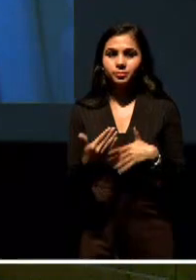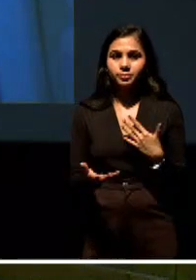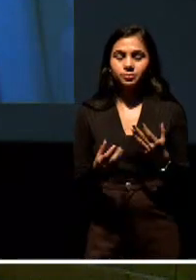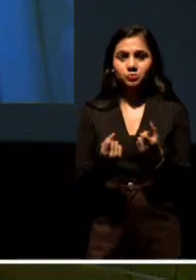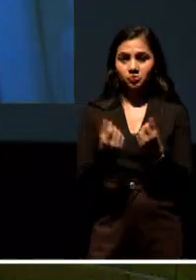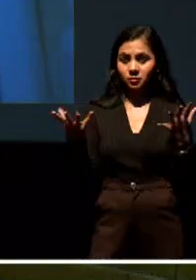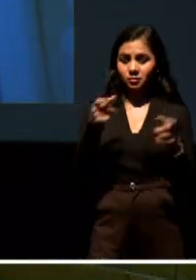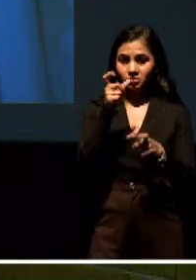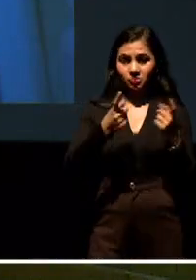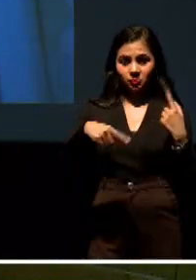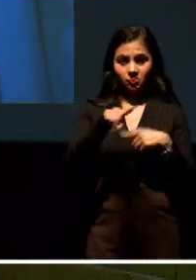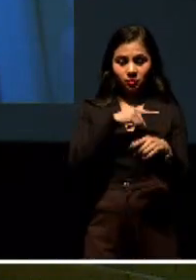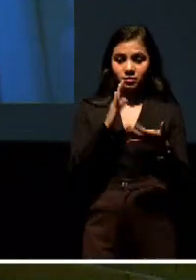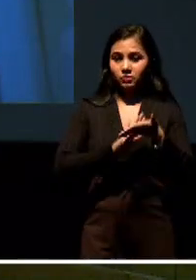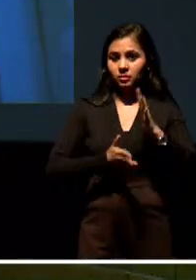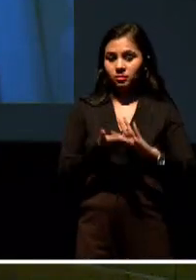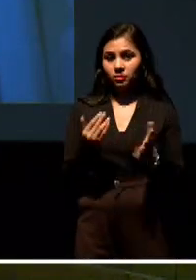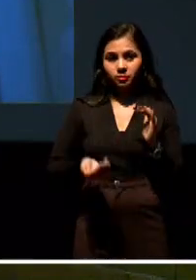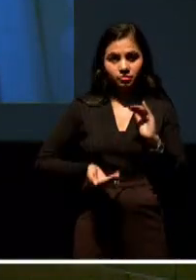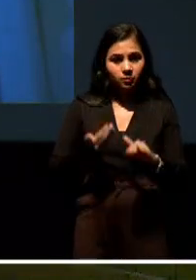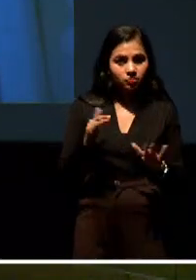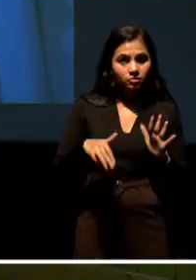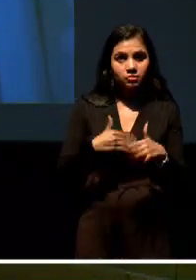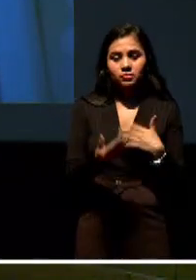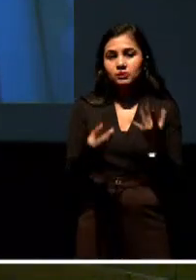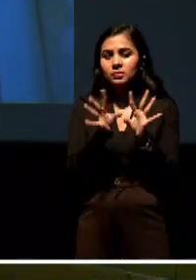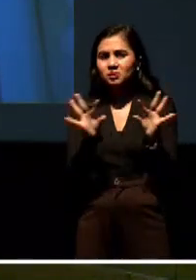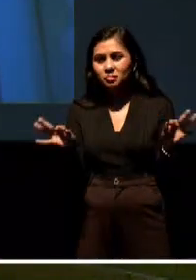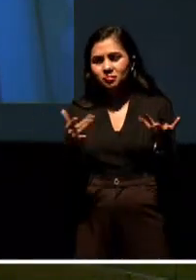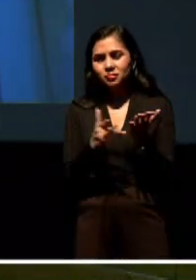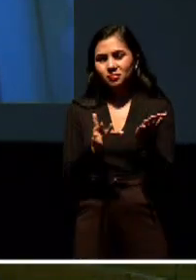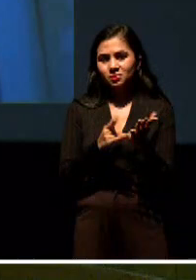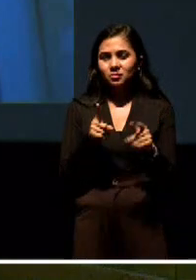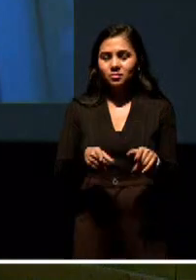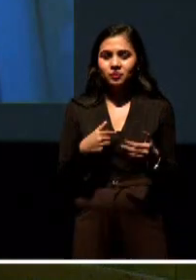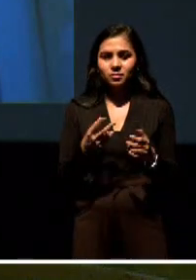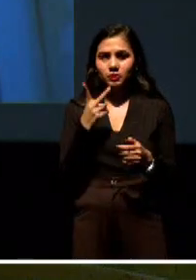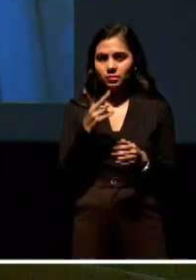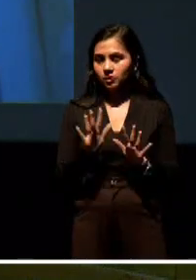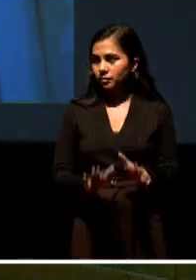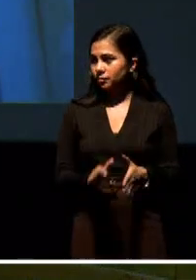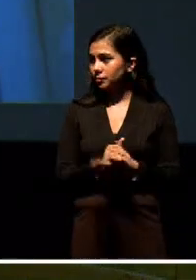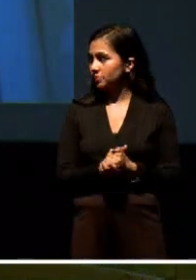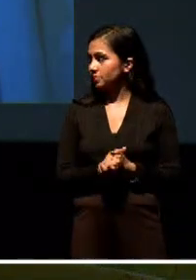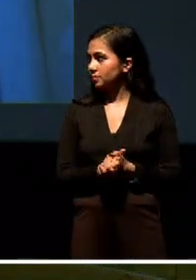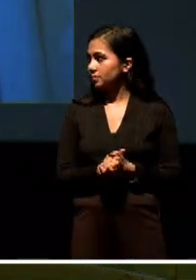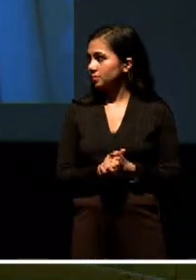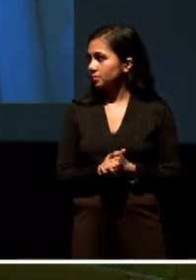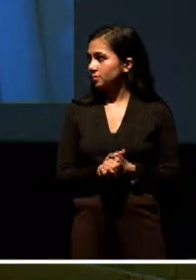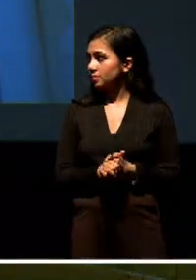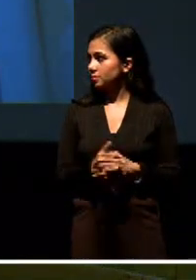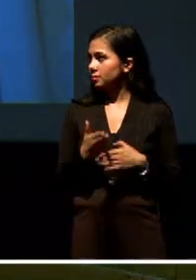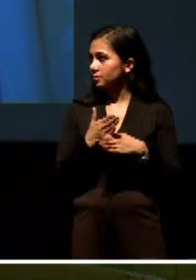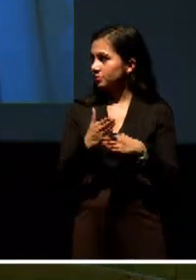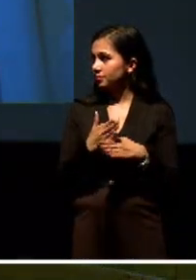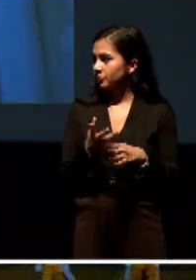people also there are challenges, which is a very, very simple technology, but we don't seem to have that. Thank you. So you have really shared your